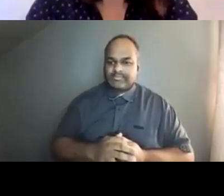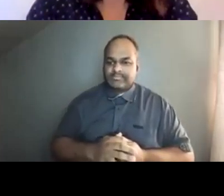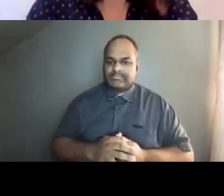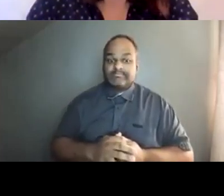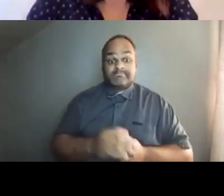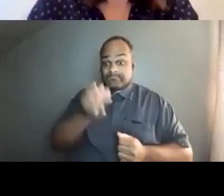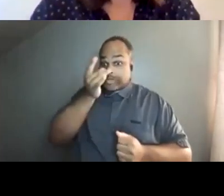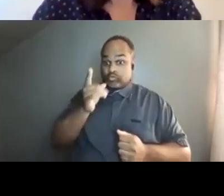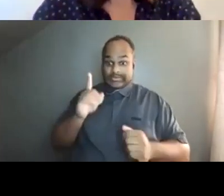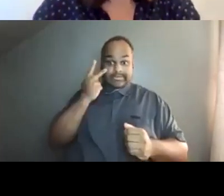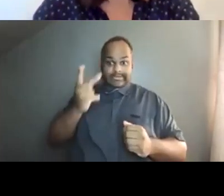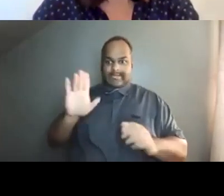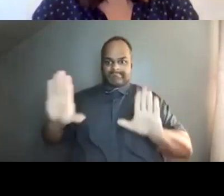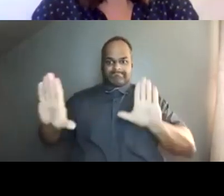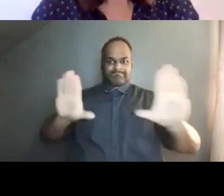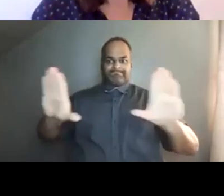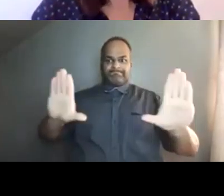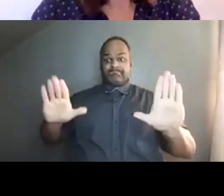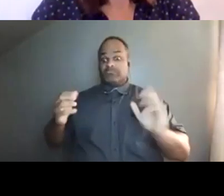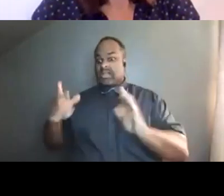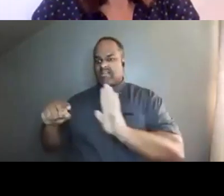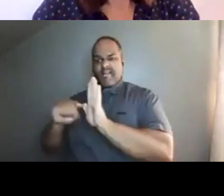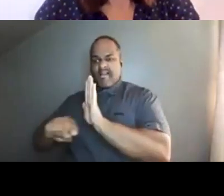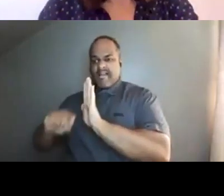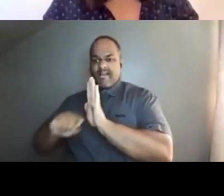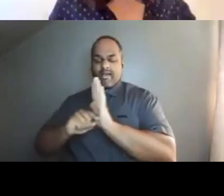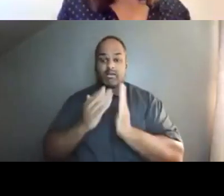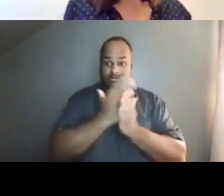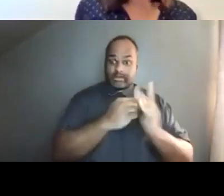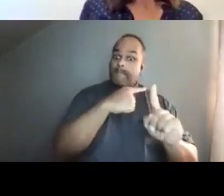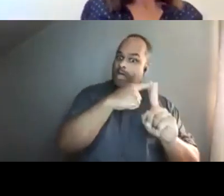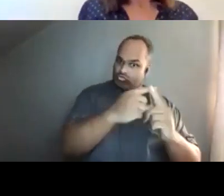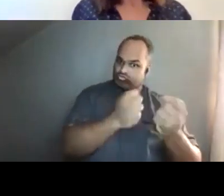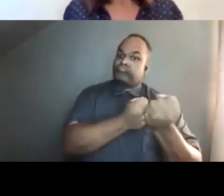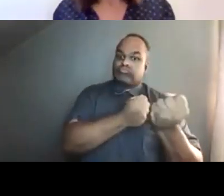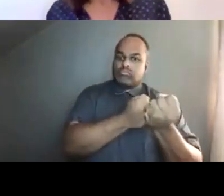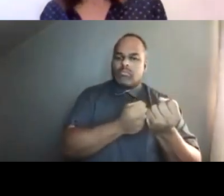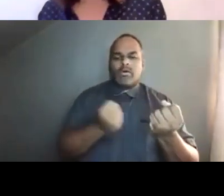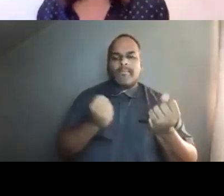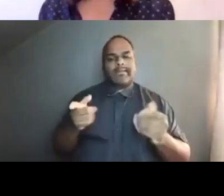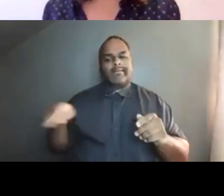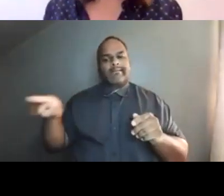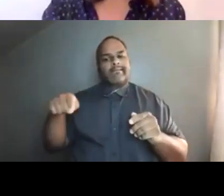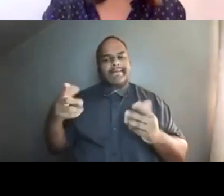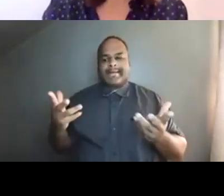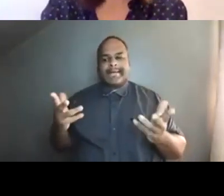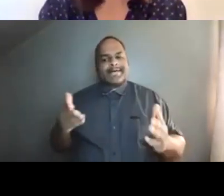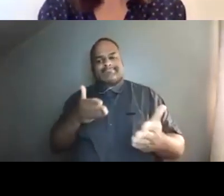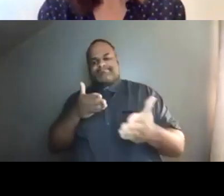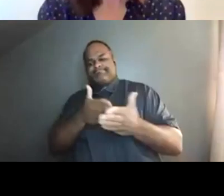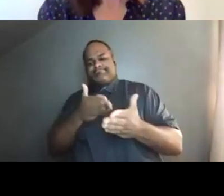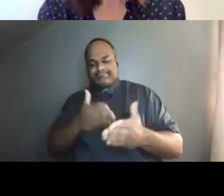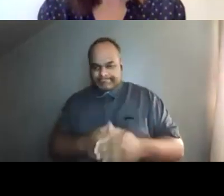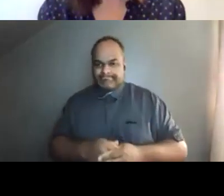contradictory situation in public discourse and in public opinion concerning the inclusion. Thank you